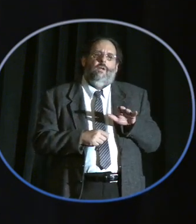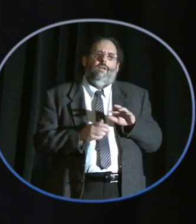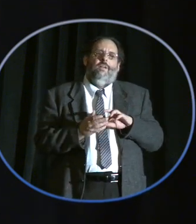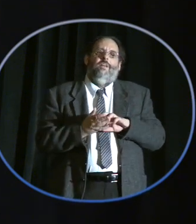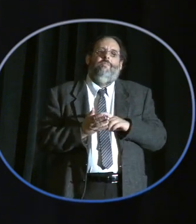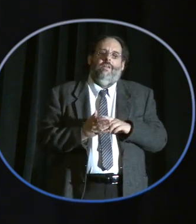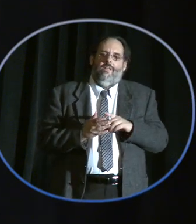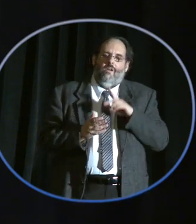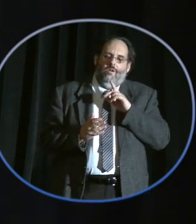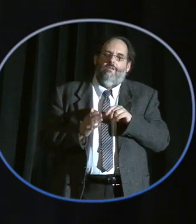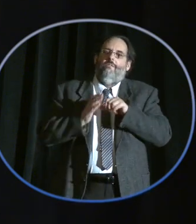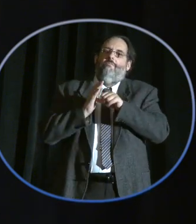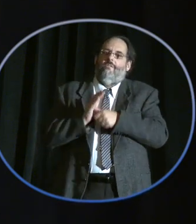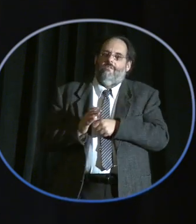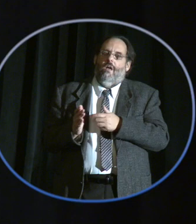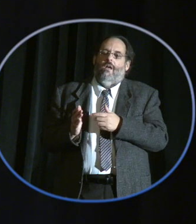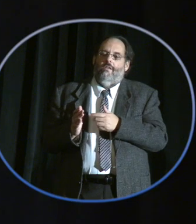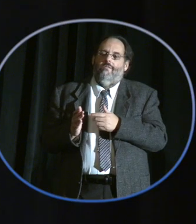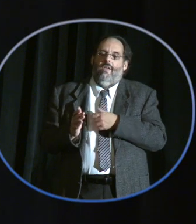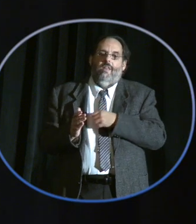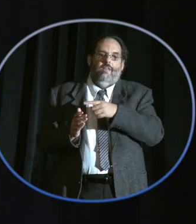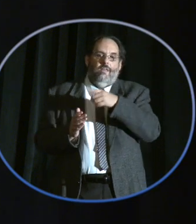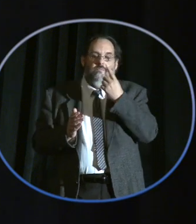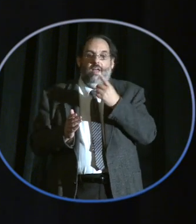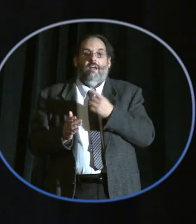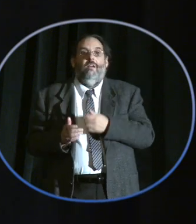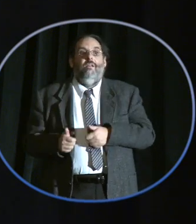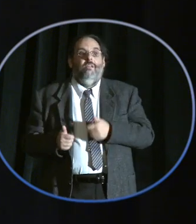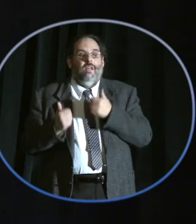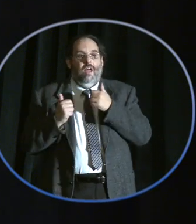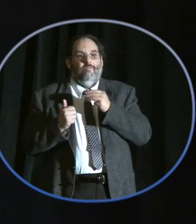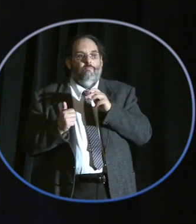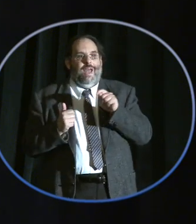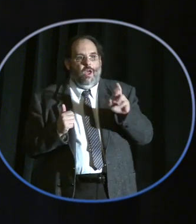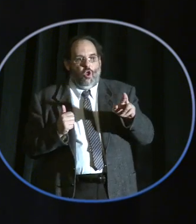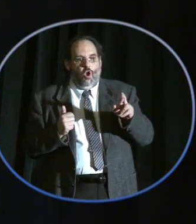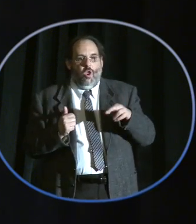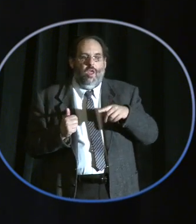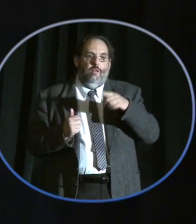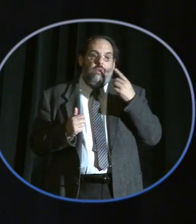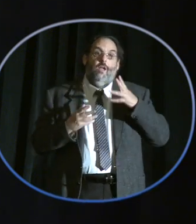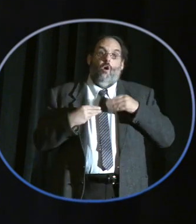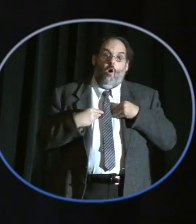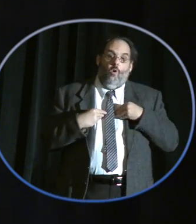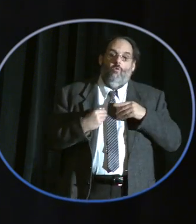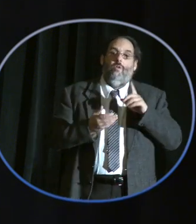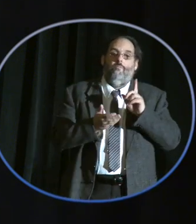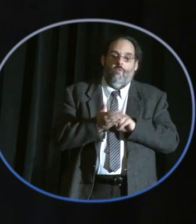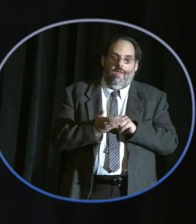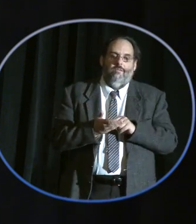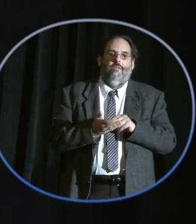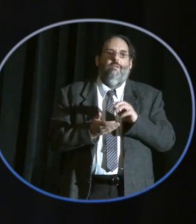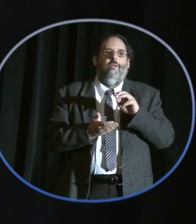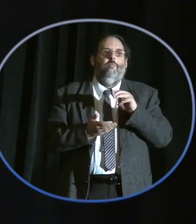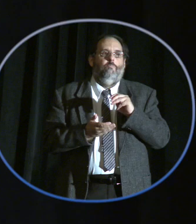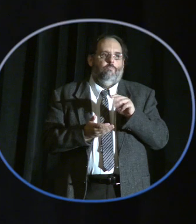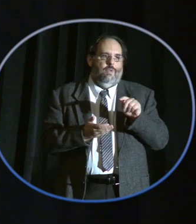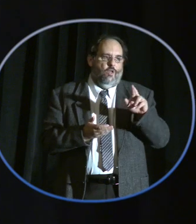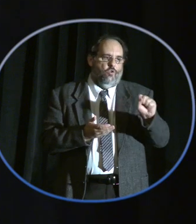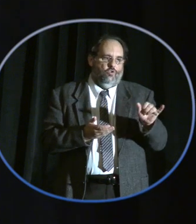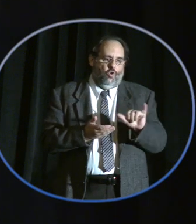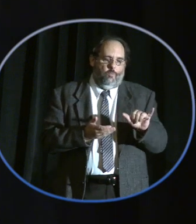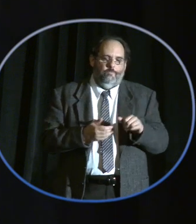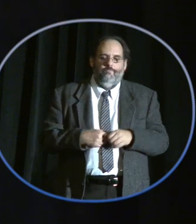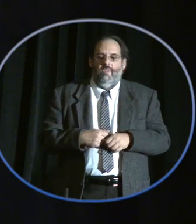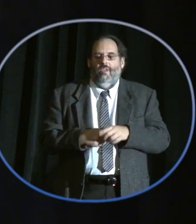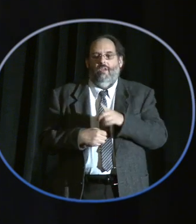a spotlight on the fact that Black lives do matter and the Black-owned press matters as well.